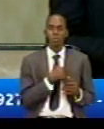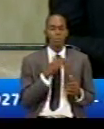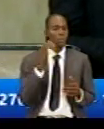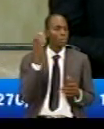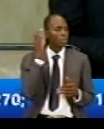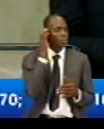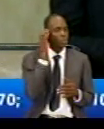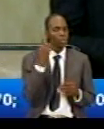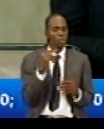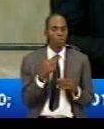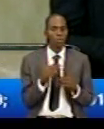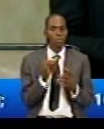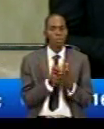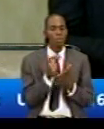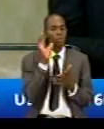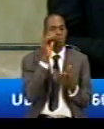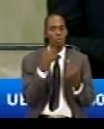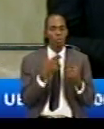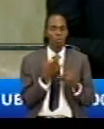him now.